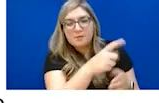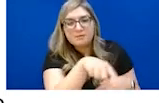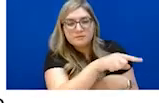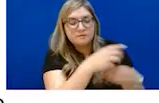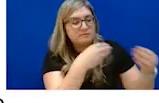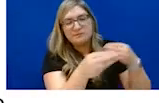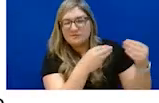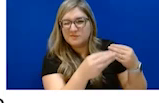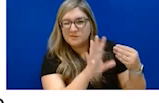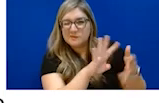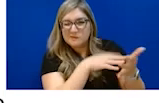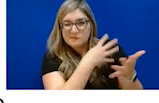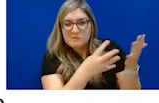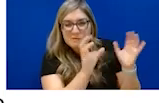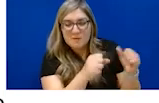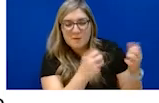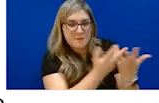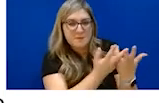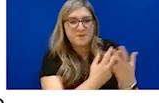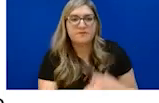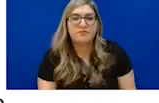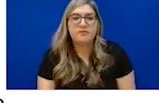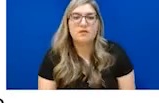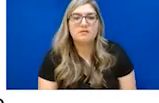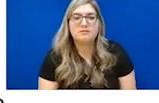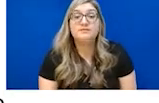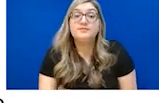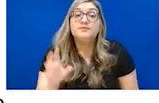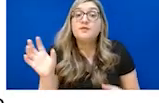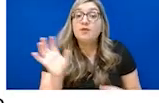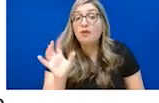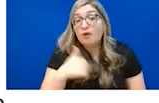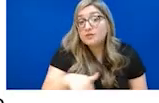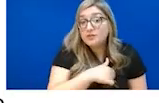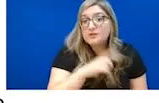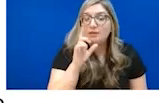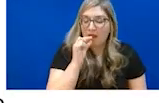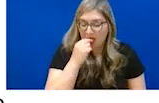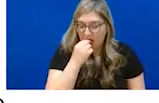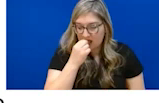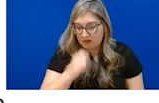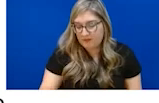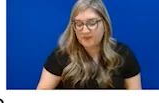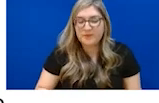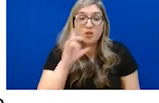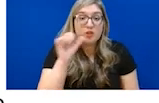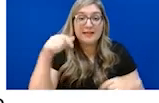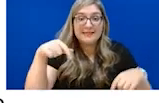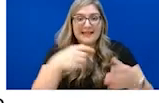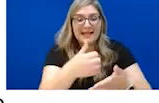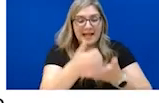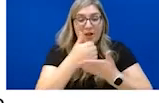ecosystem. So we have these wraparound services to support students online. And some of these are provided by